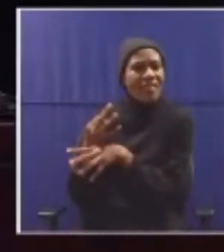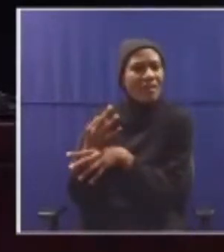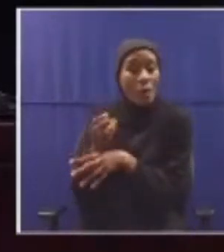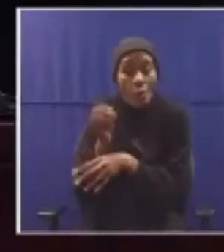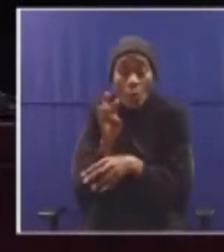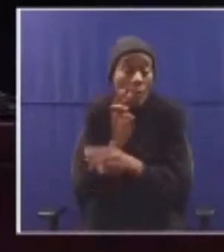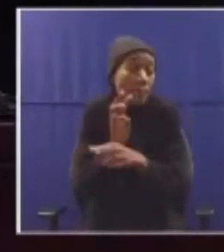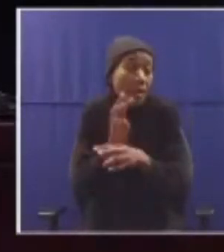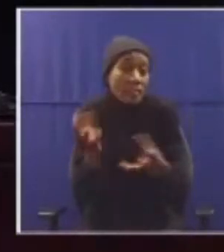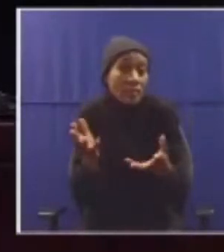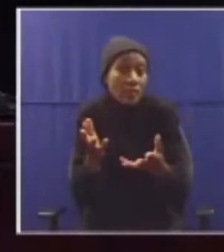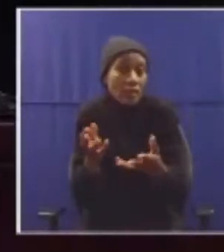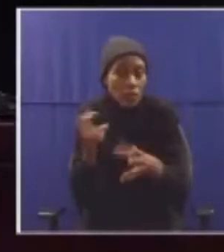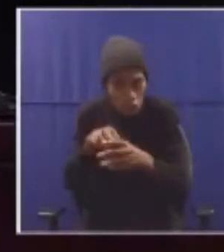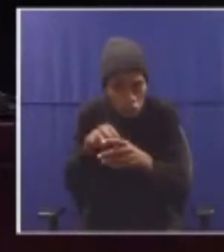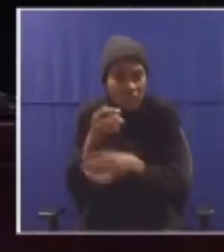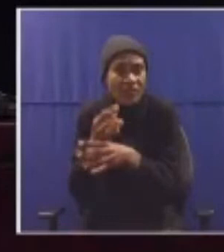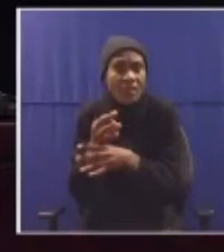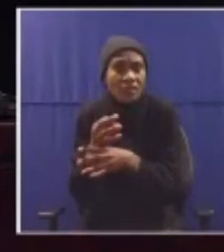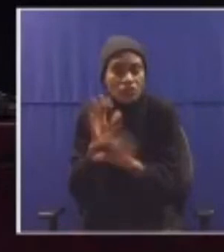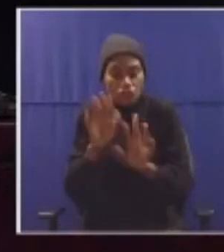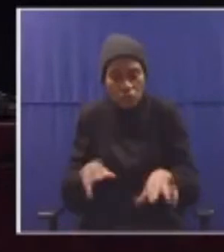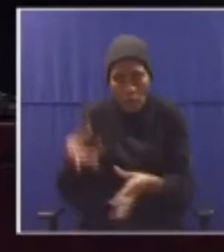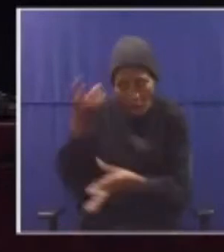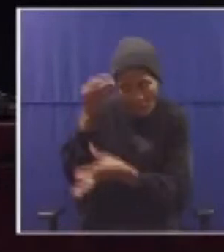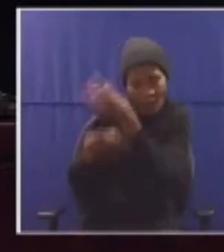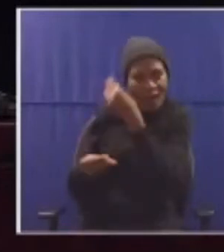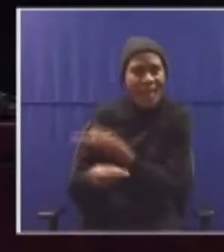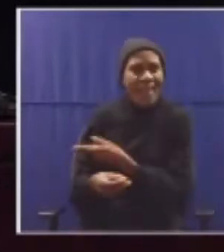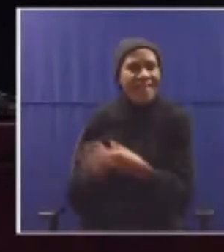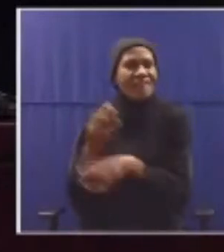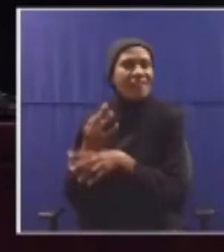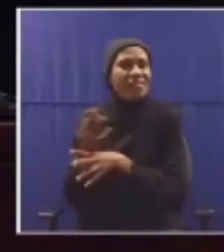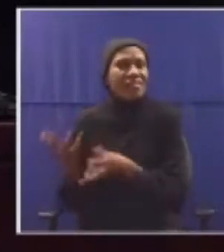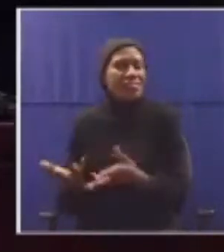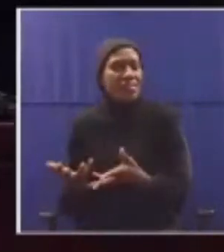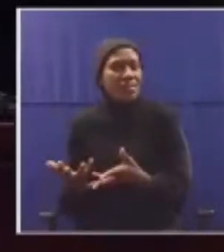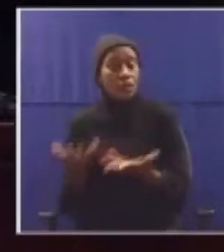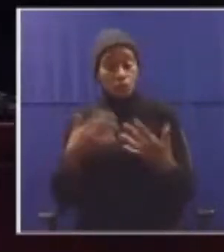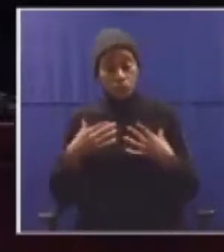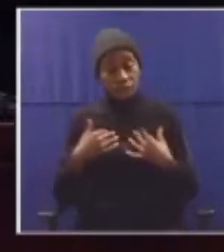parents, including fathers. So we are urging the fathers,